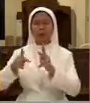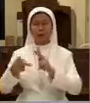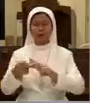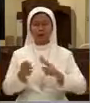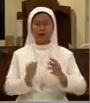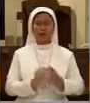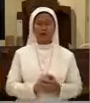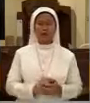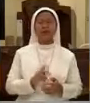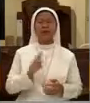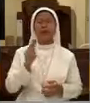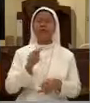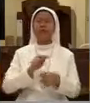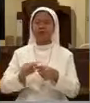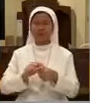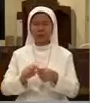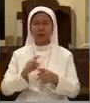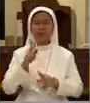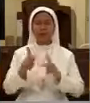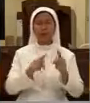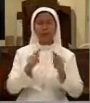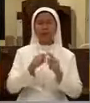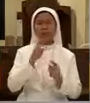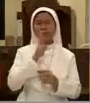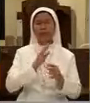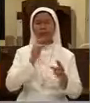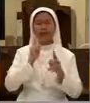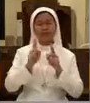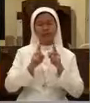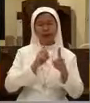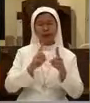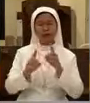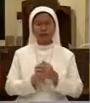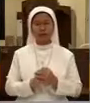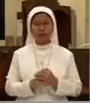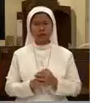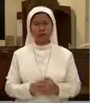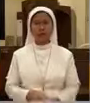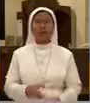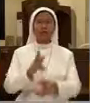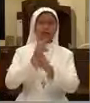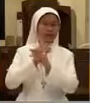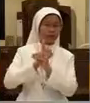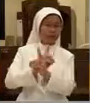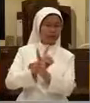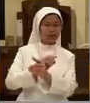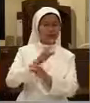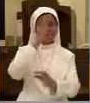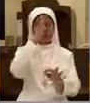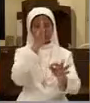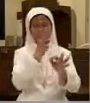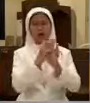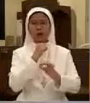And it is, when we say we defend our faith, it doesn't mean we have to be cruel,